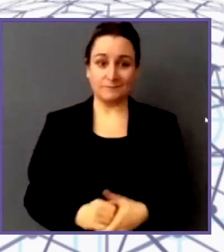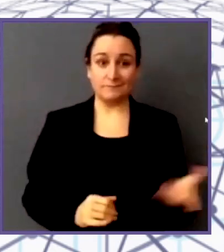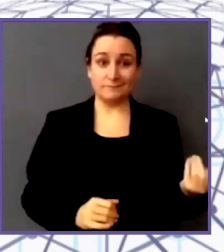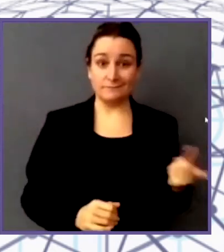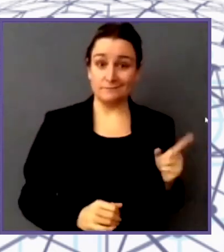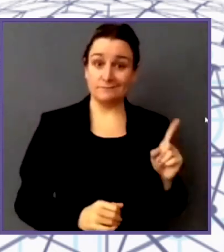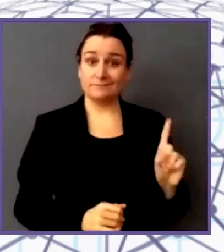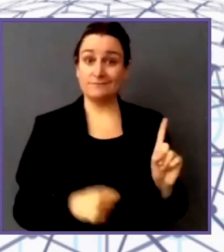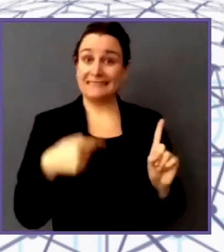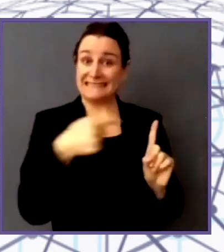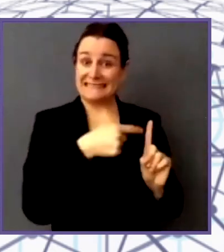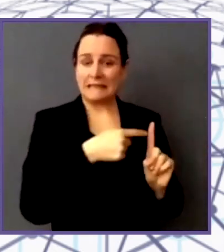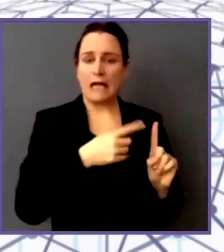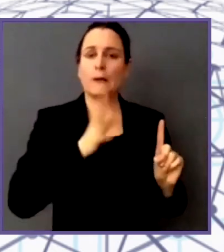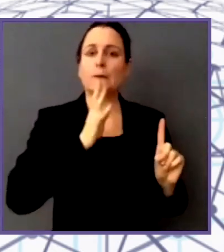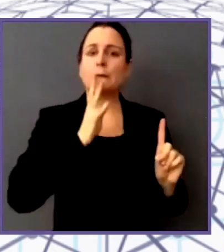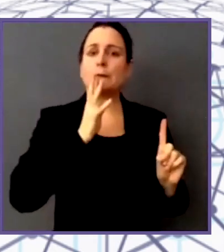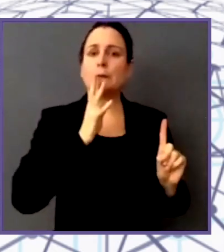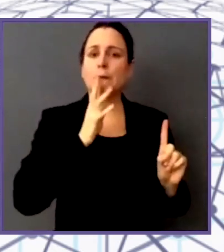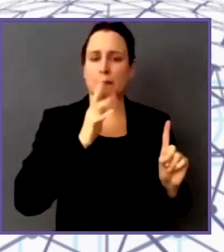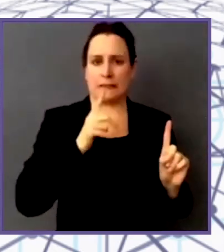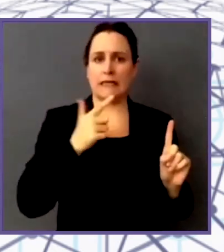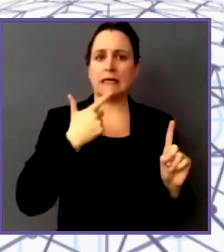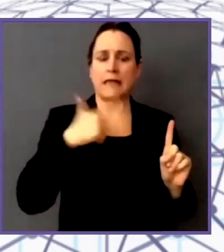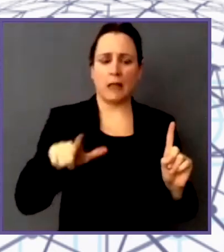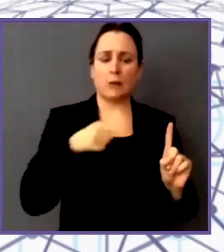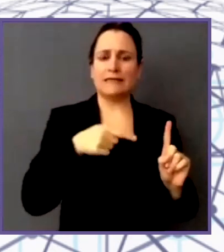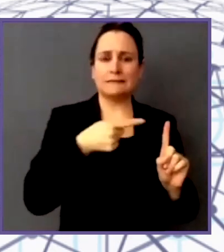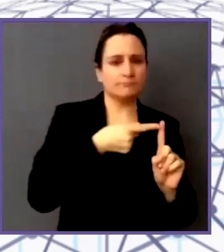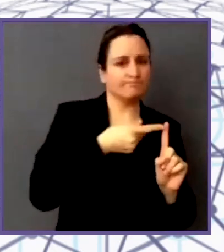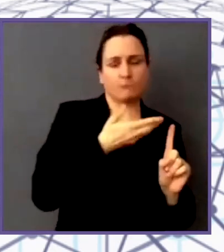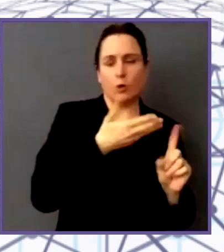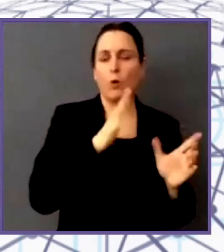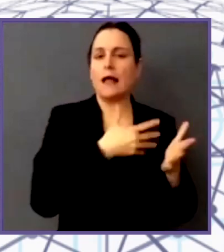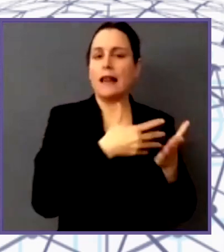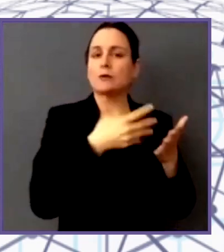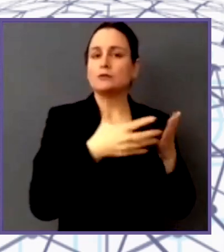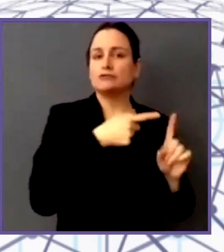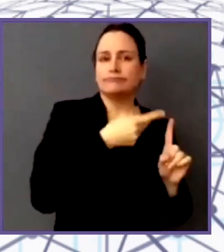today, so just bear with us for the translations in those sessions. Back to Ian.